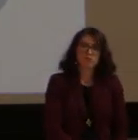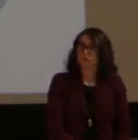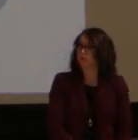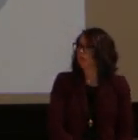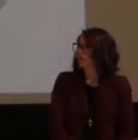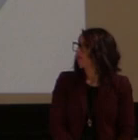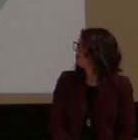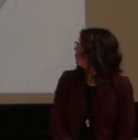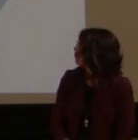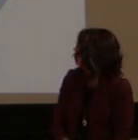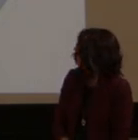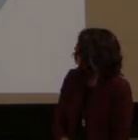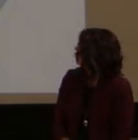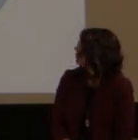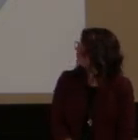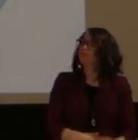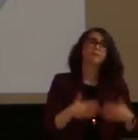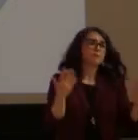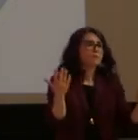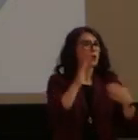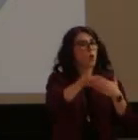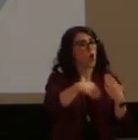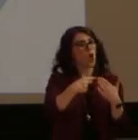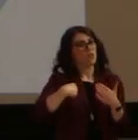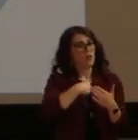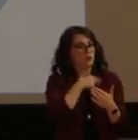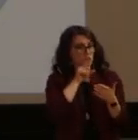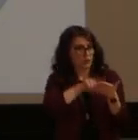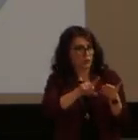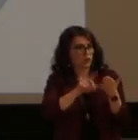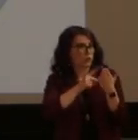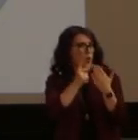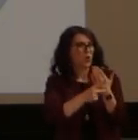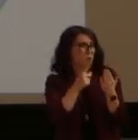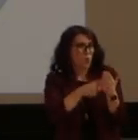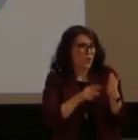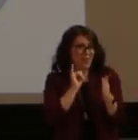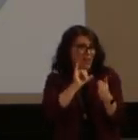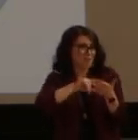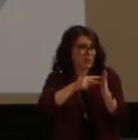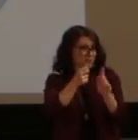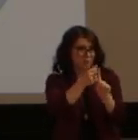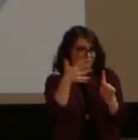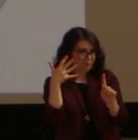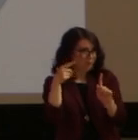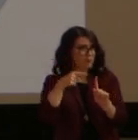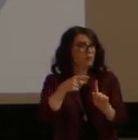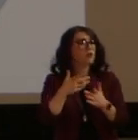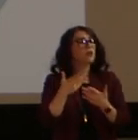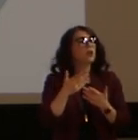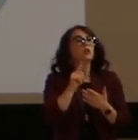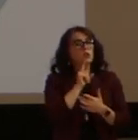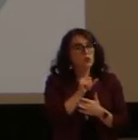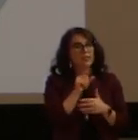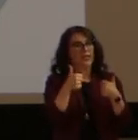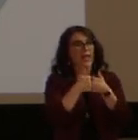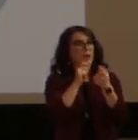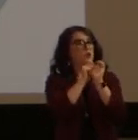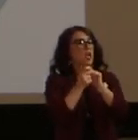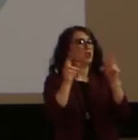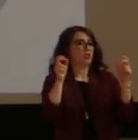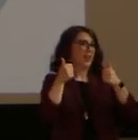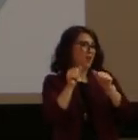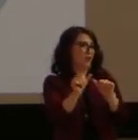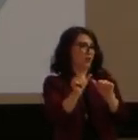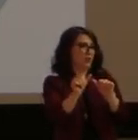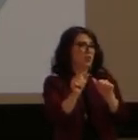All right. So what exactly is the All of Us Research Program? It is a game-changing effort to collect